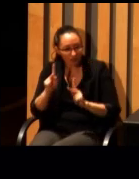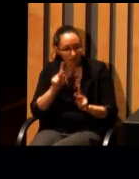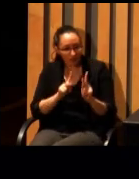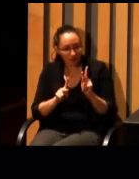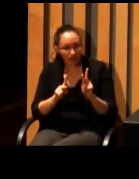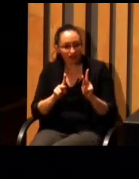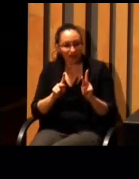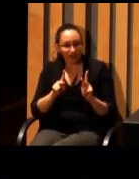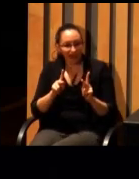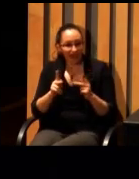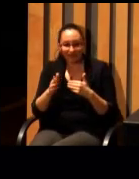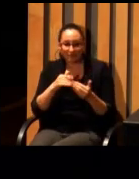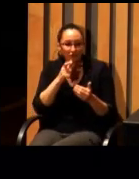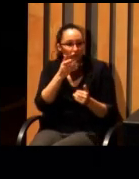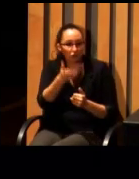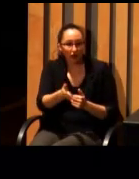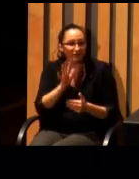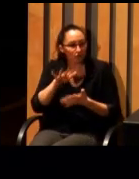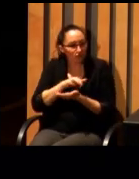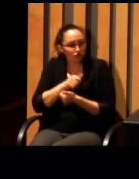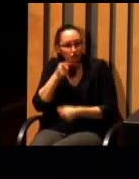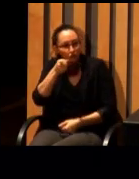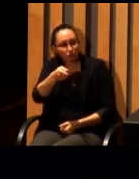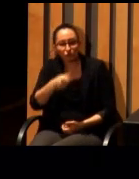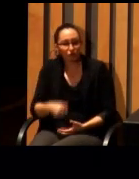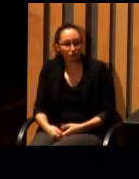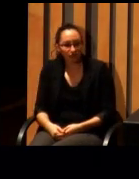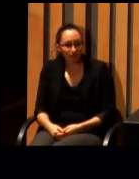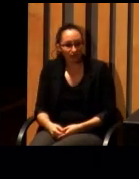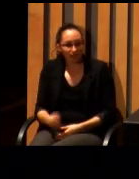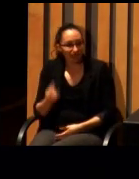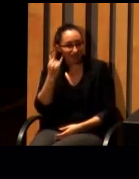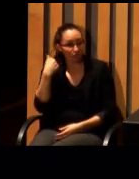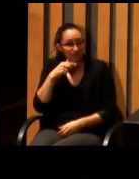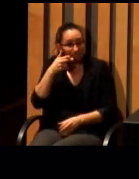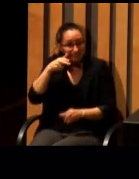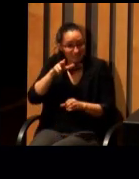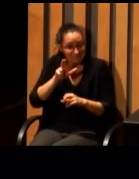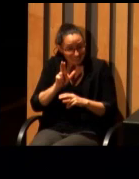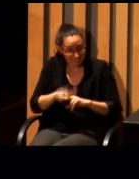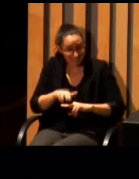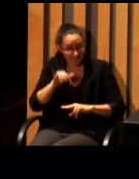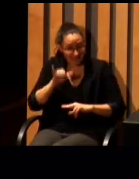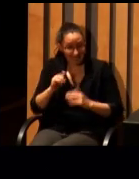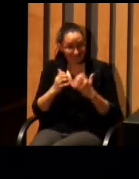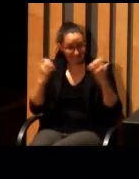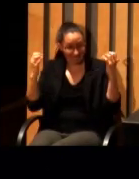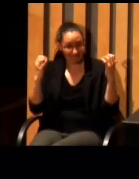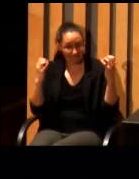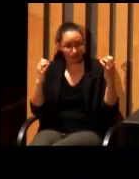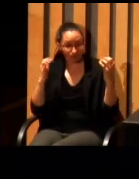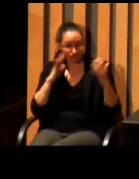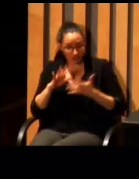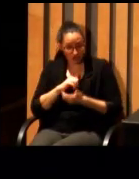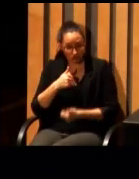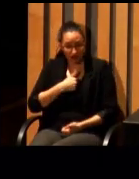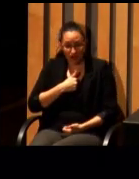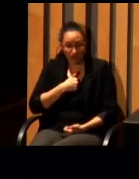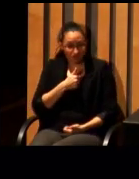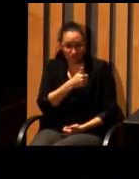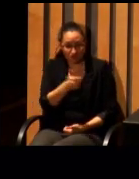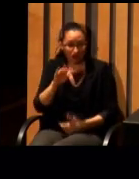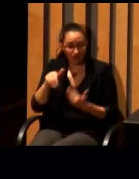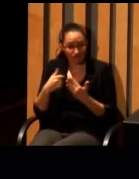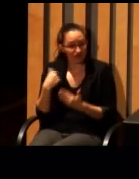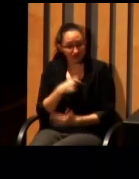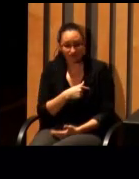dehumanizing of us, no matter who we are when we're sitting in that stadium. So these kinds of struggles that we're talking about here, struggles